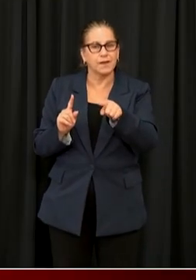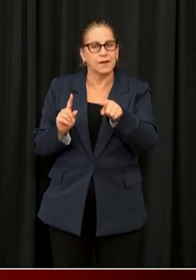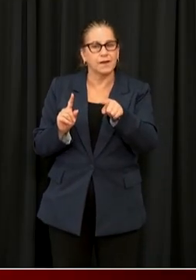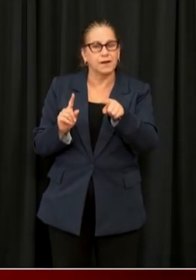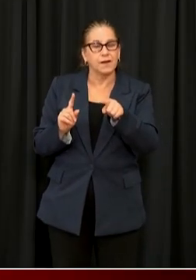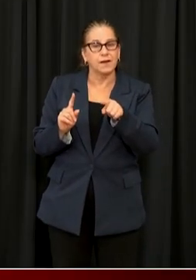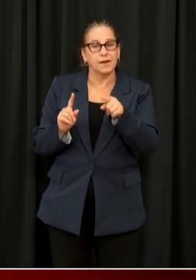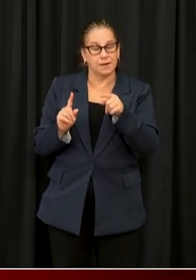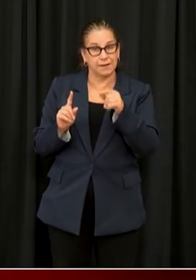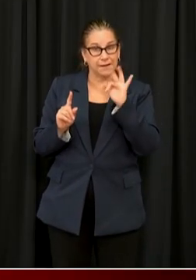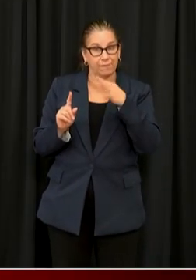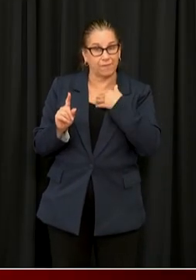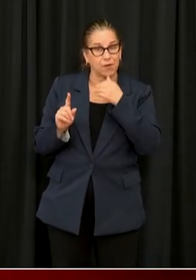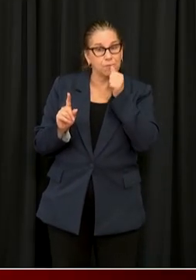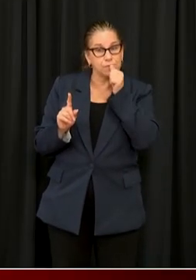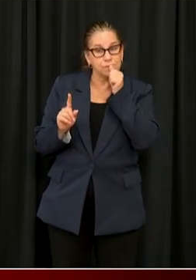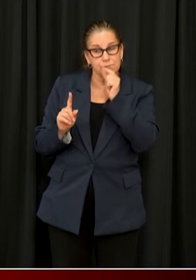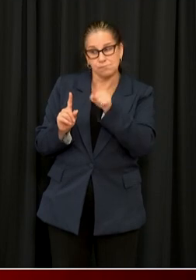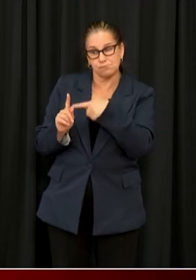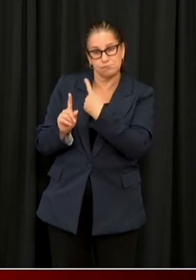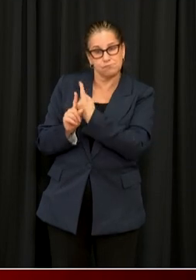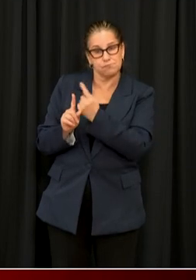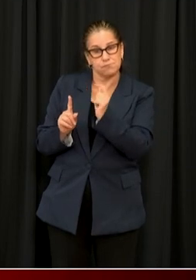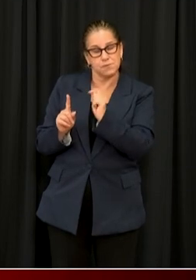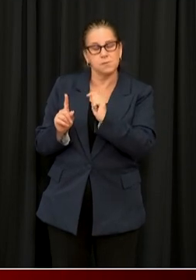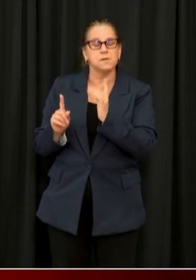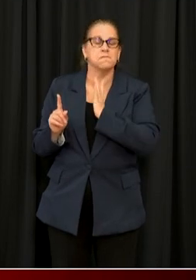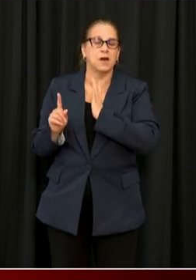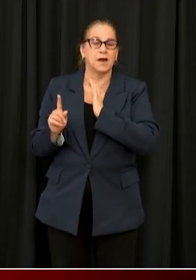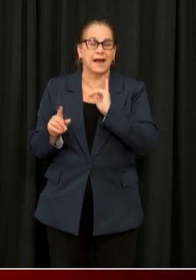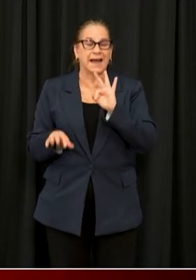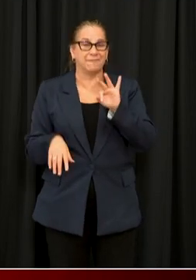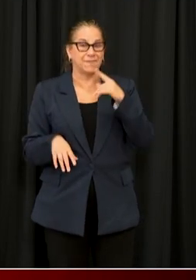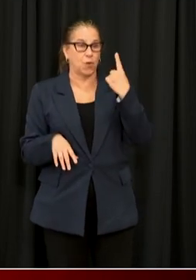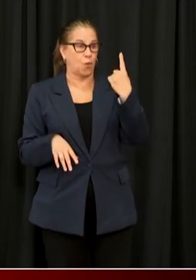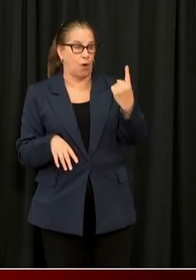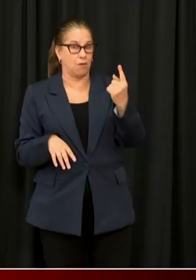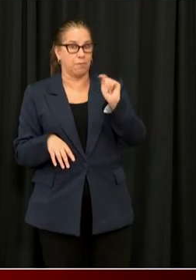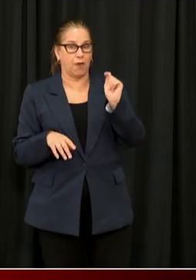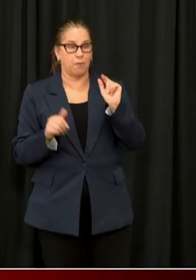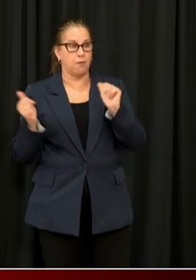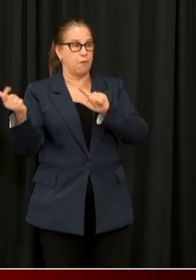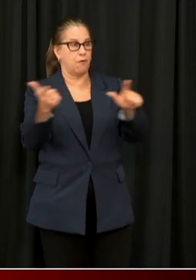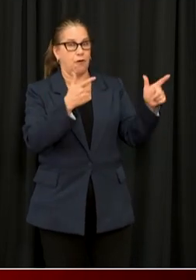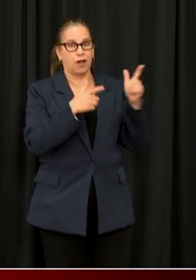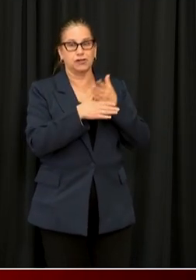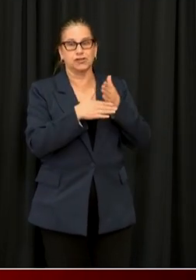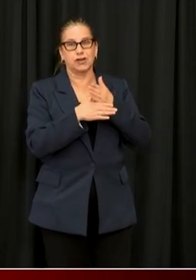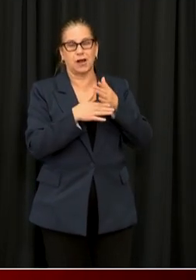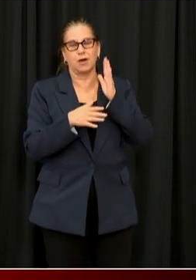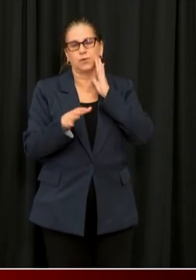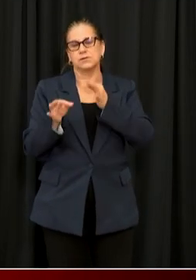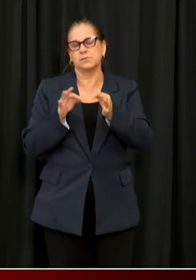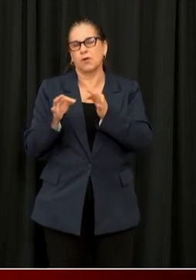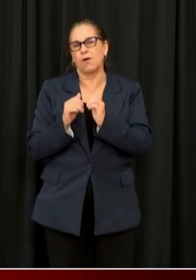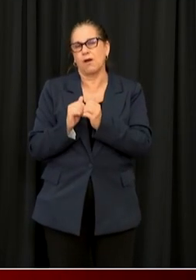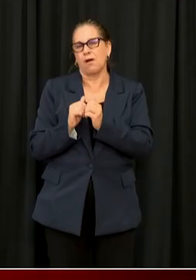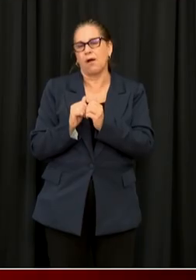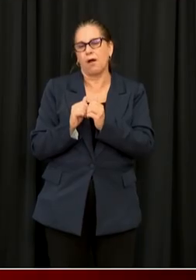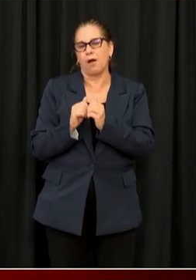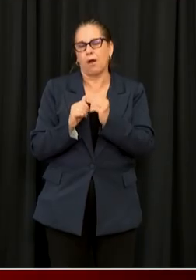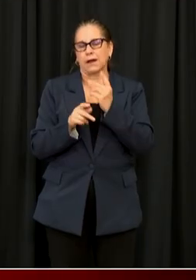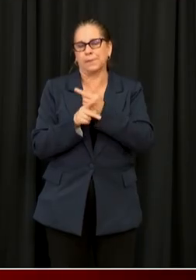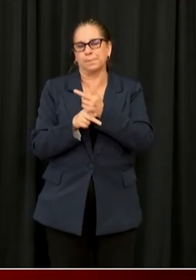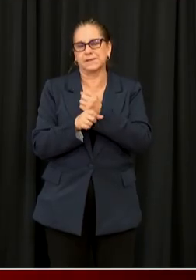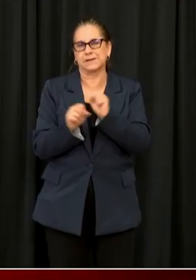do instead. We'll also call or text you twice a day. You get to choose the way that you want us to communicate with you. And the purpose of